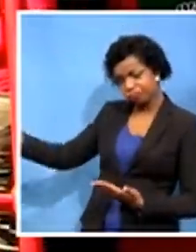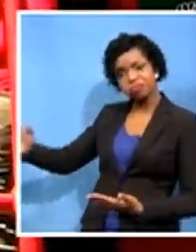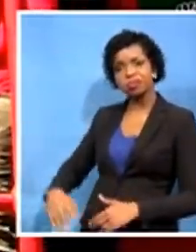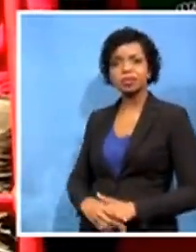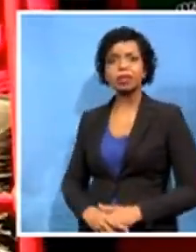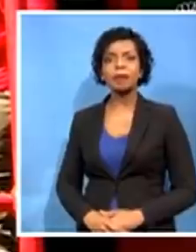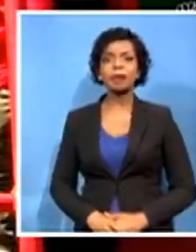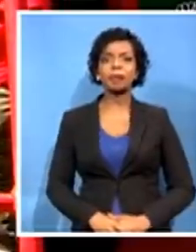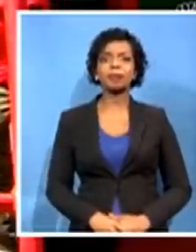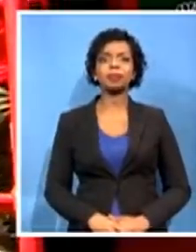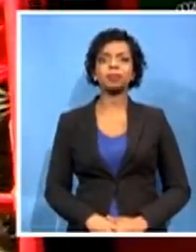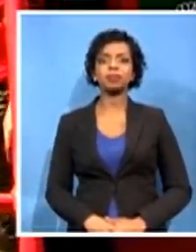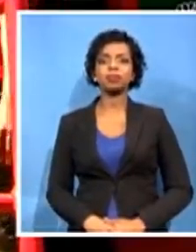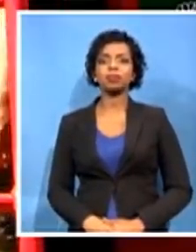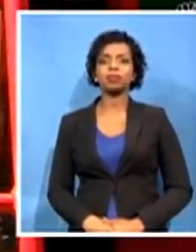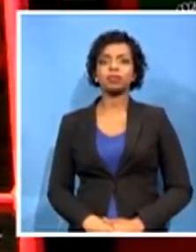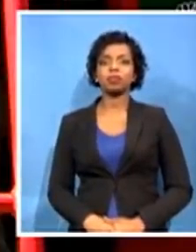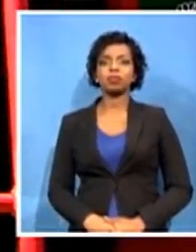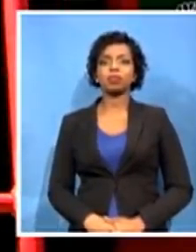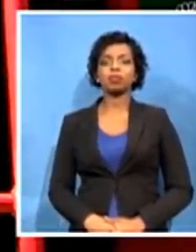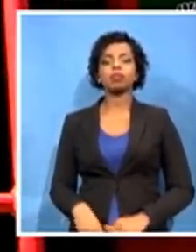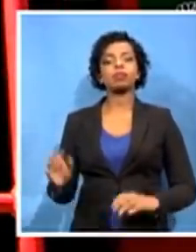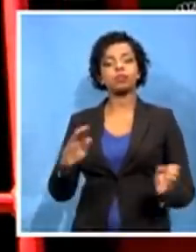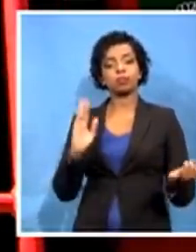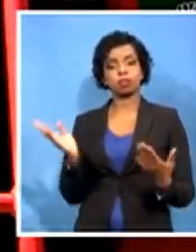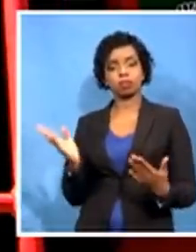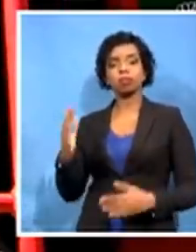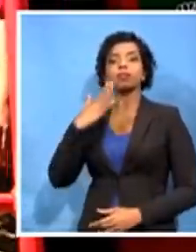We've got Commissar Piaba Madogwe.